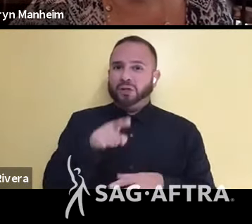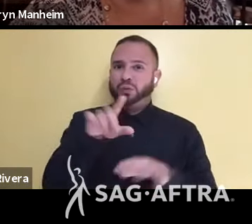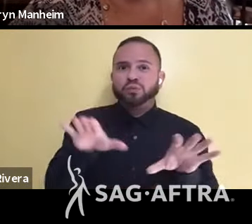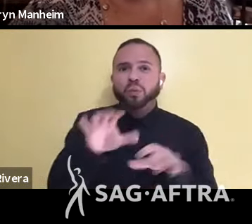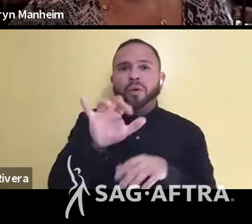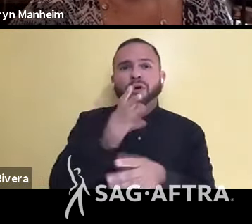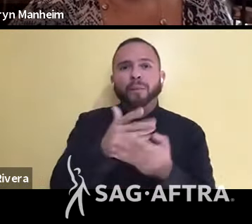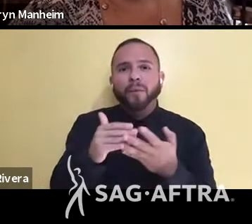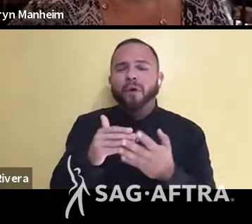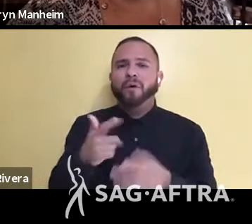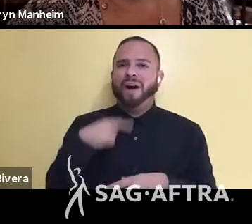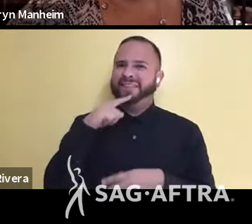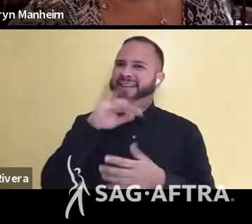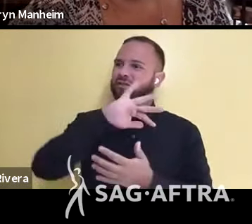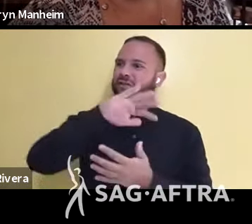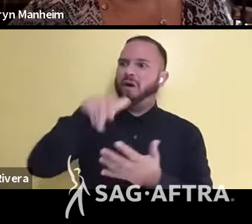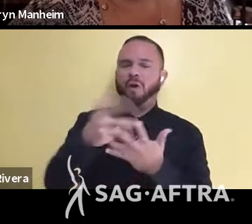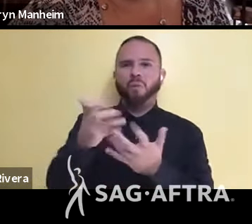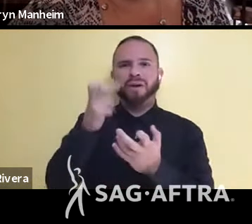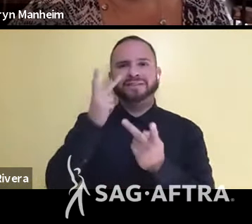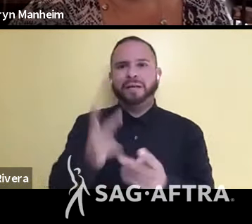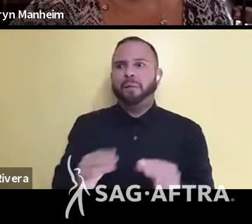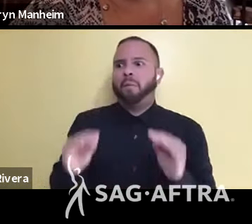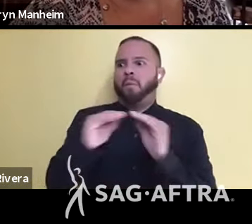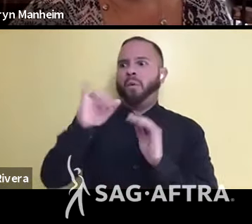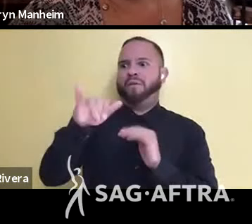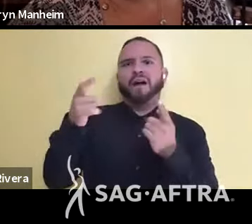something I think actually we all long to see is this